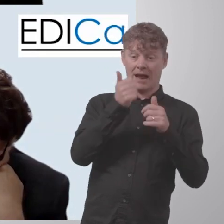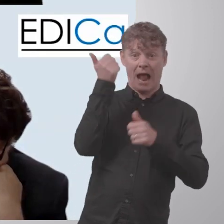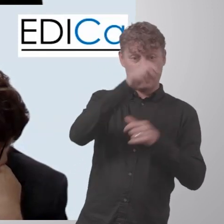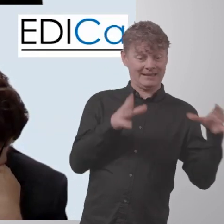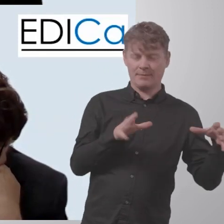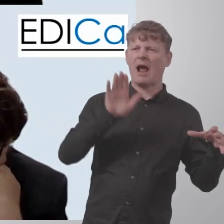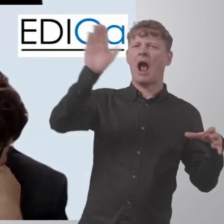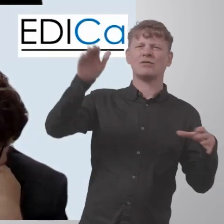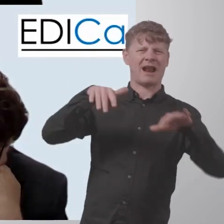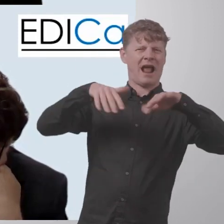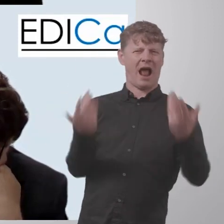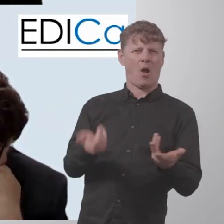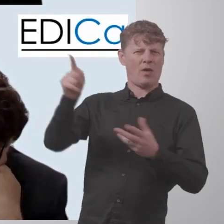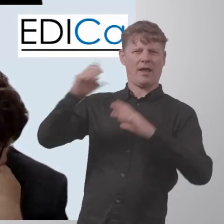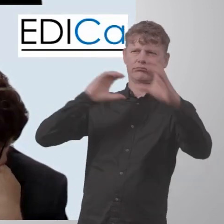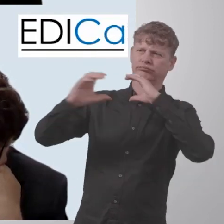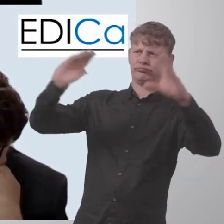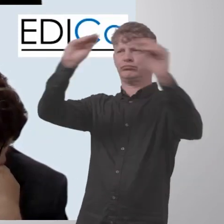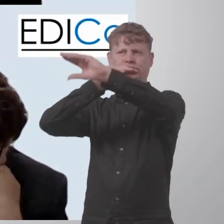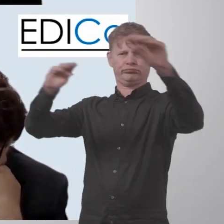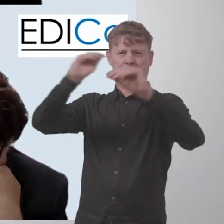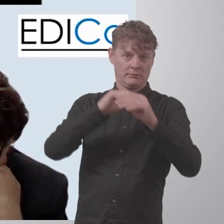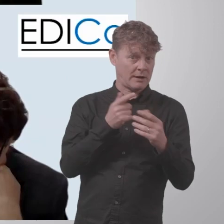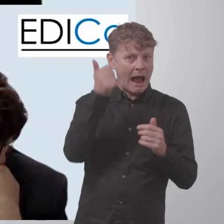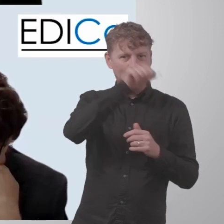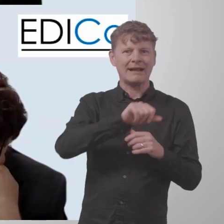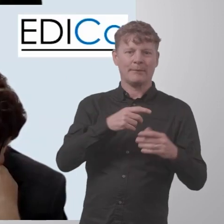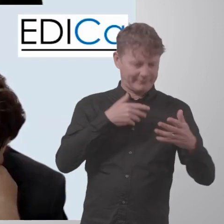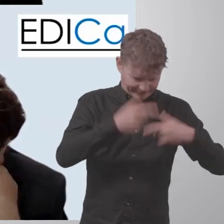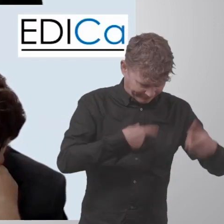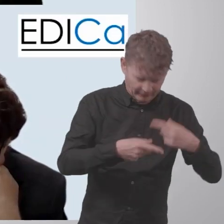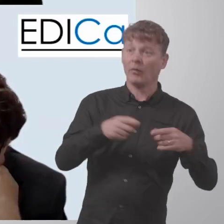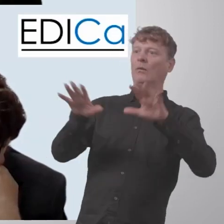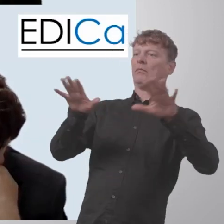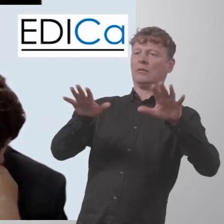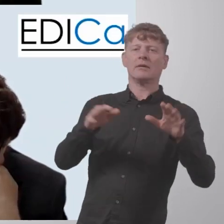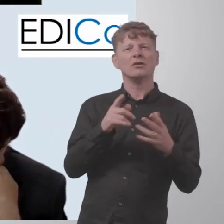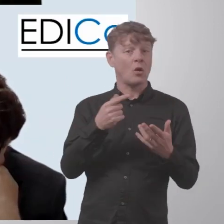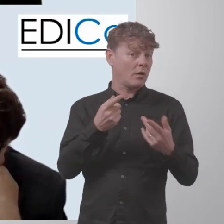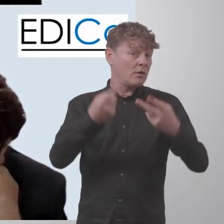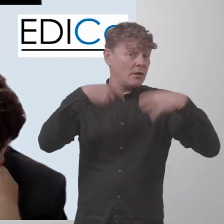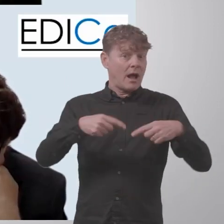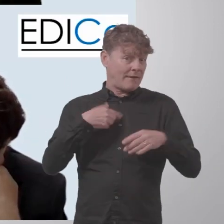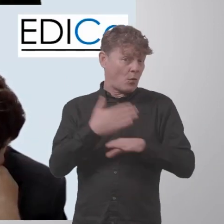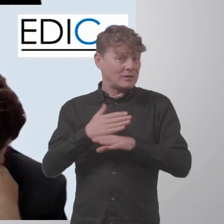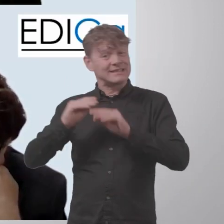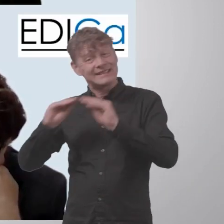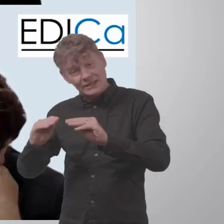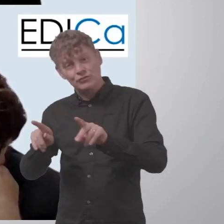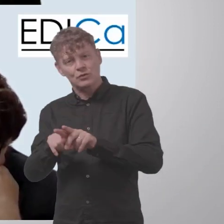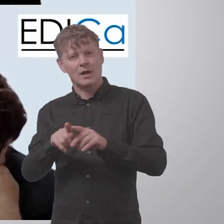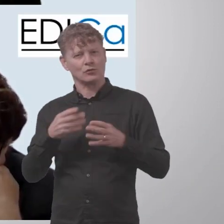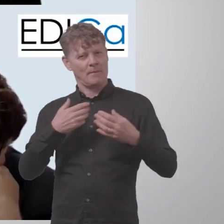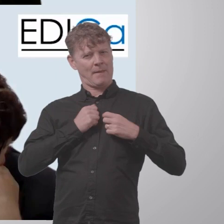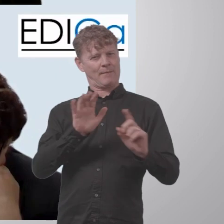worked outside of academia. I've worked as a teacher as well, so I've had a really varied background. I think it perhaps